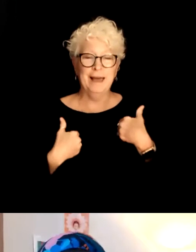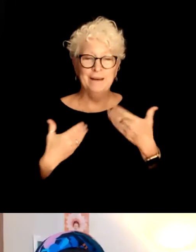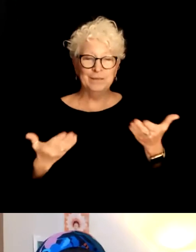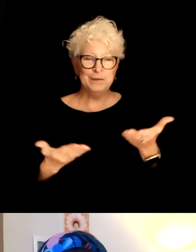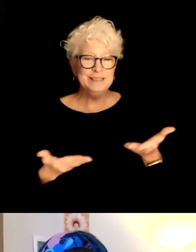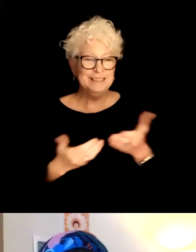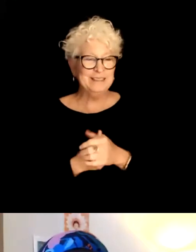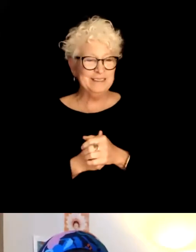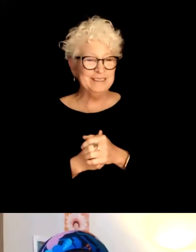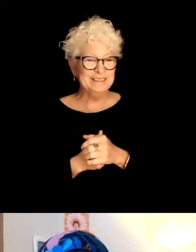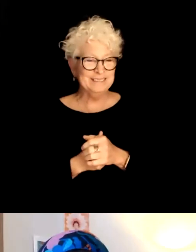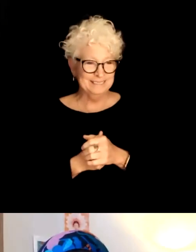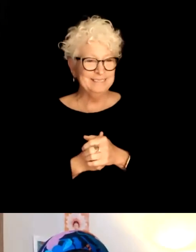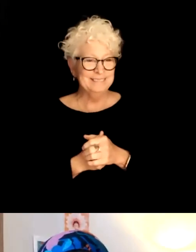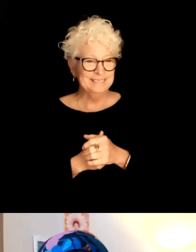Jennifer and Megan.